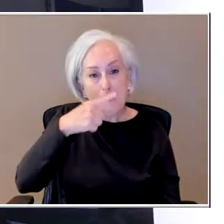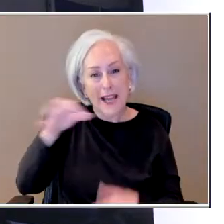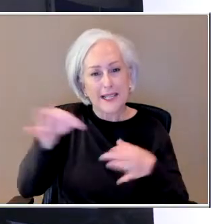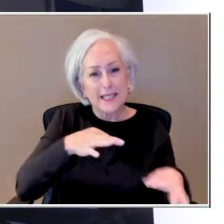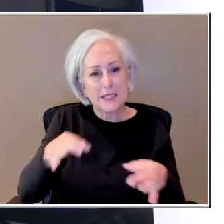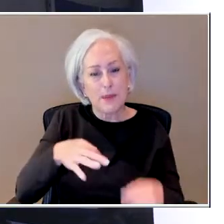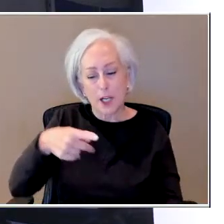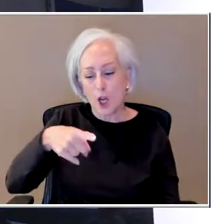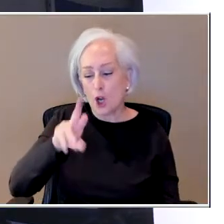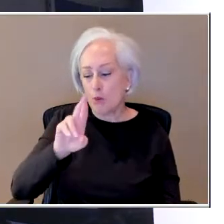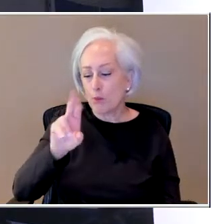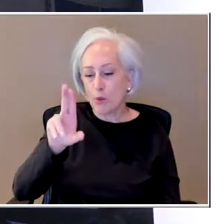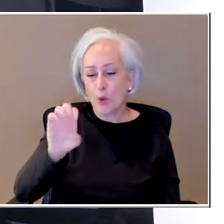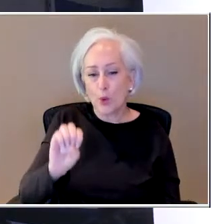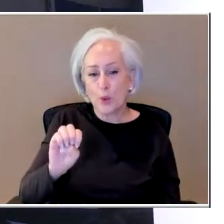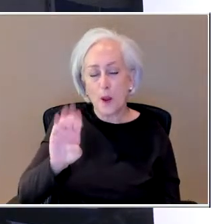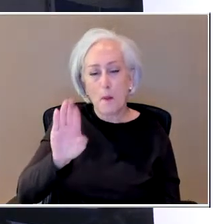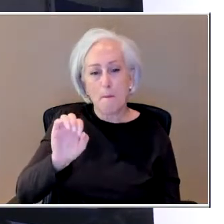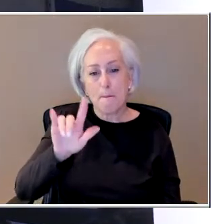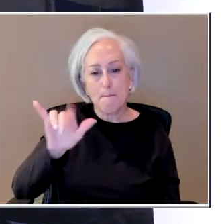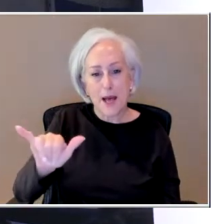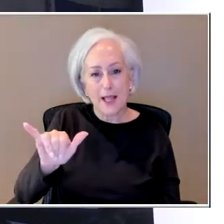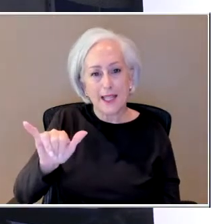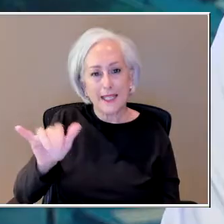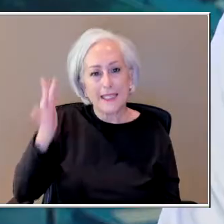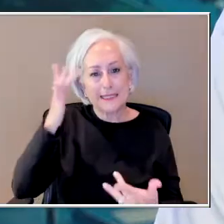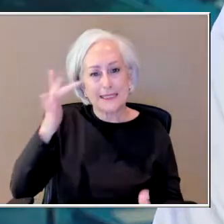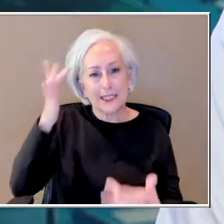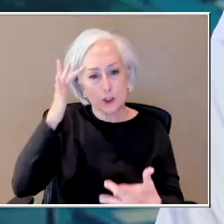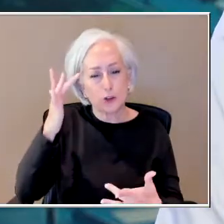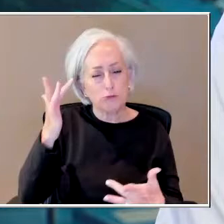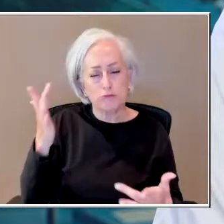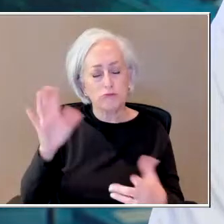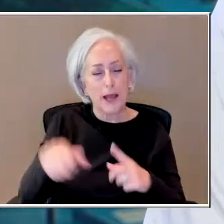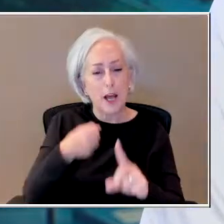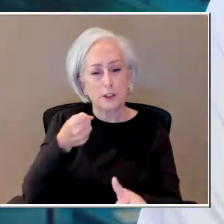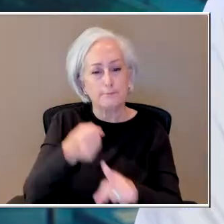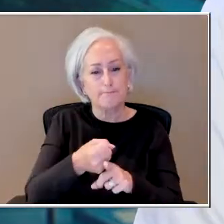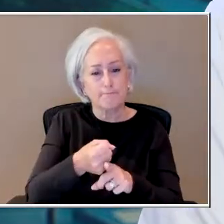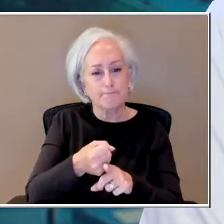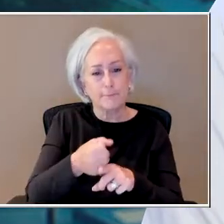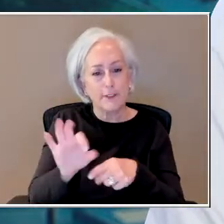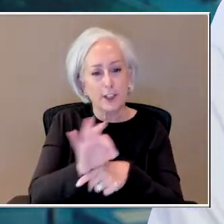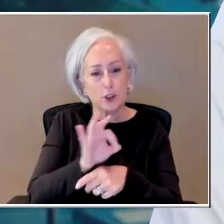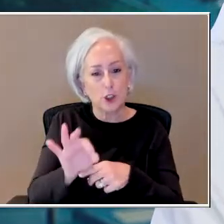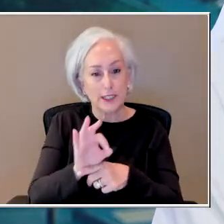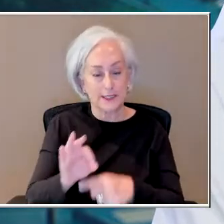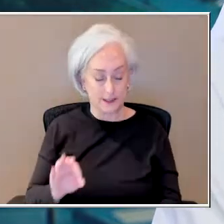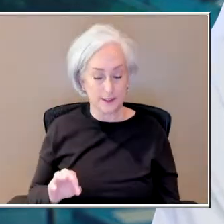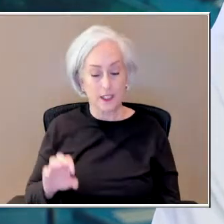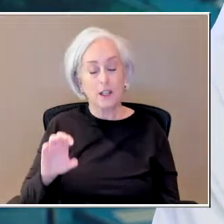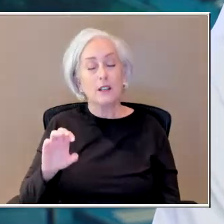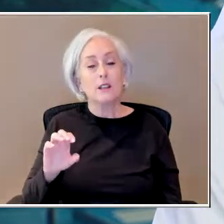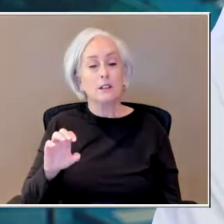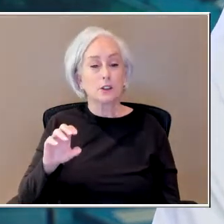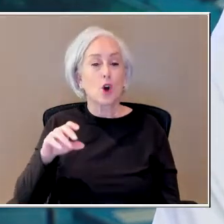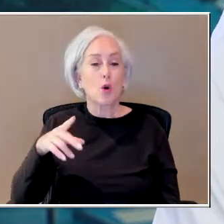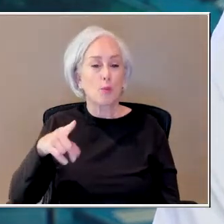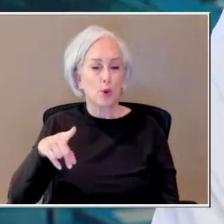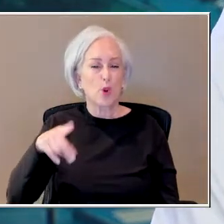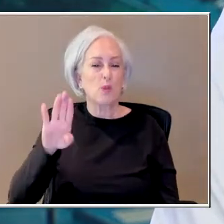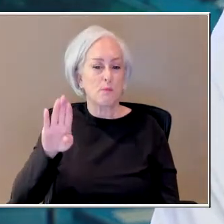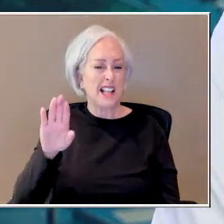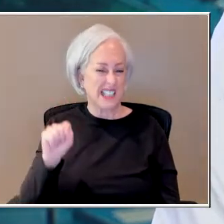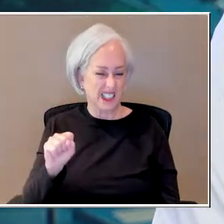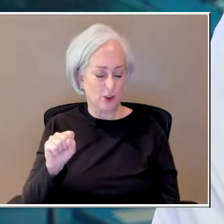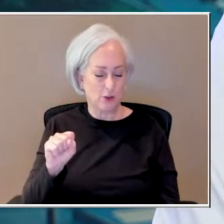how it impacts kidney function? Sure. Prune belly syndrome or Eagle-Barrett syndrome, it basically what happens is